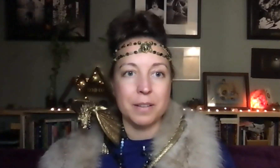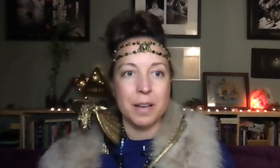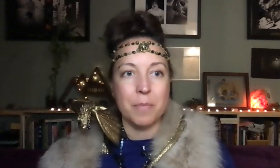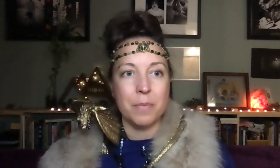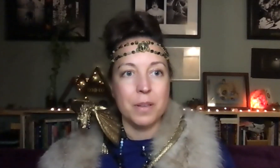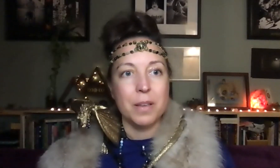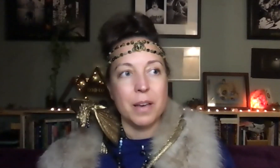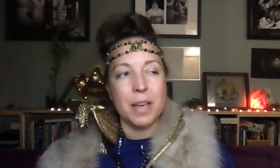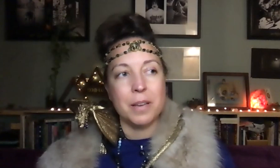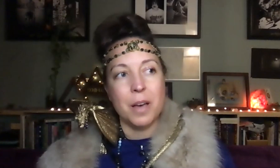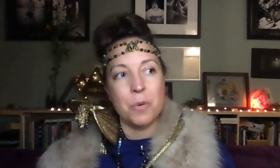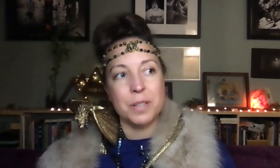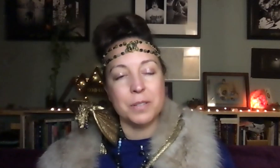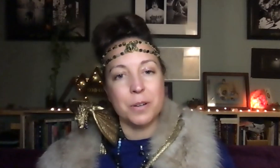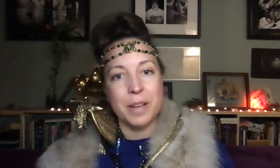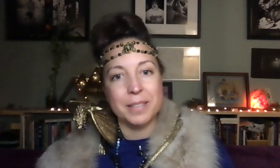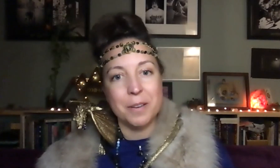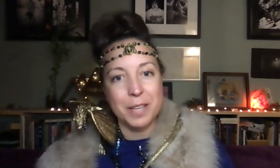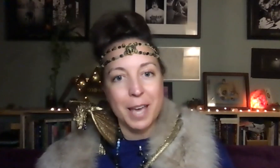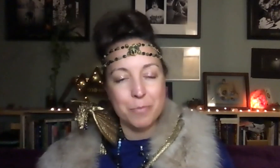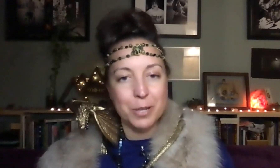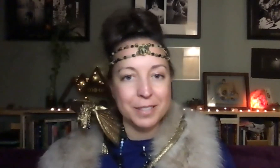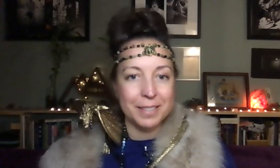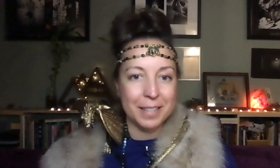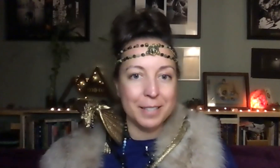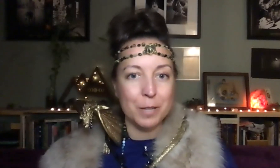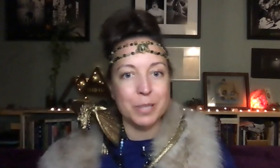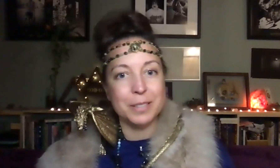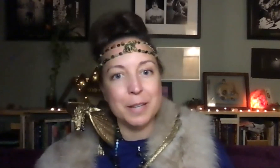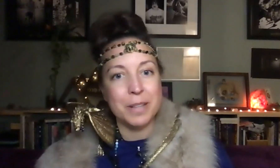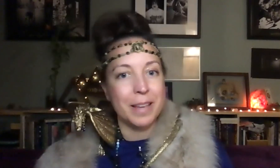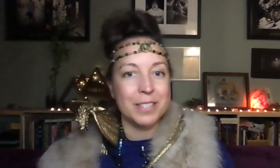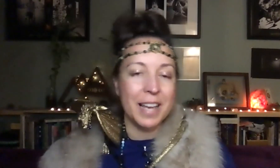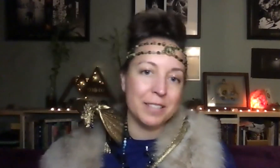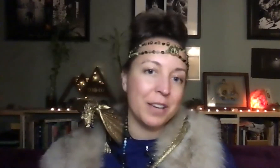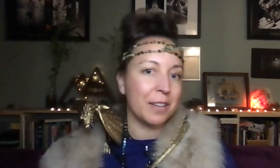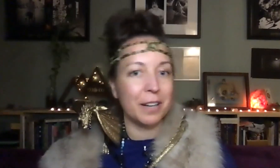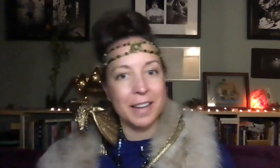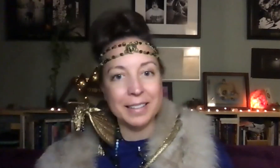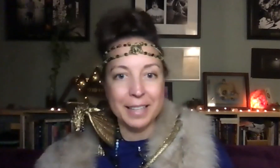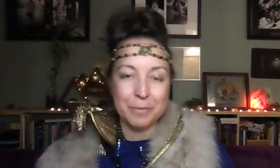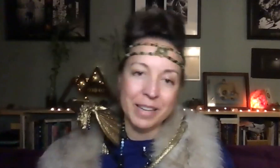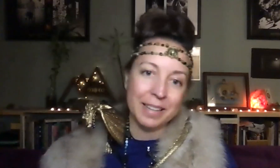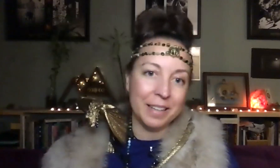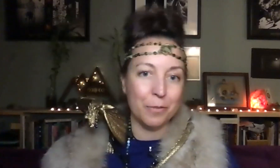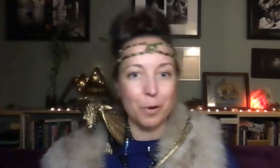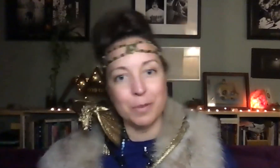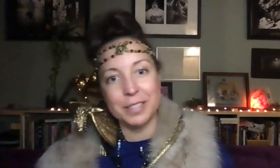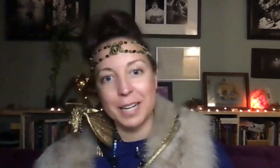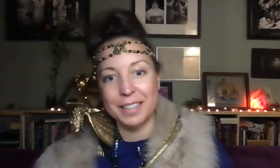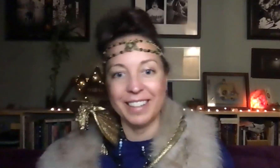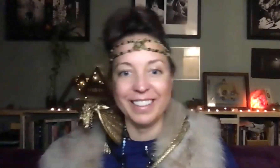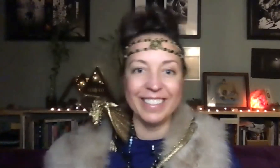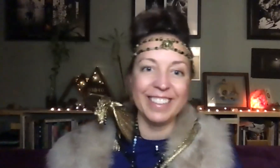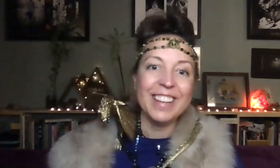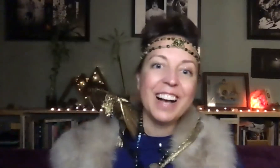and I always considered myself a cat person, not a dog person, but that she had to incarnate last minute in the form of a